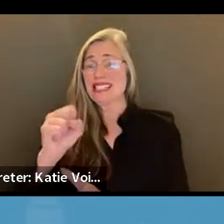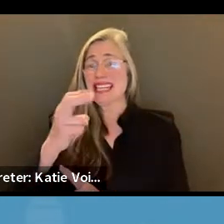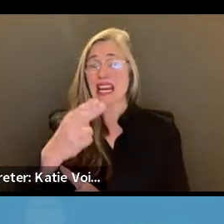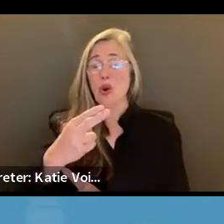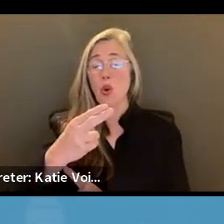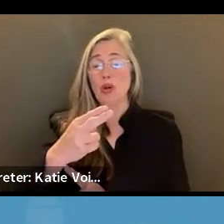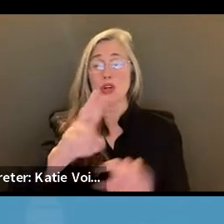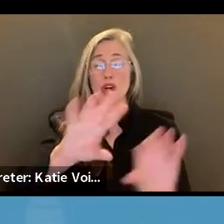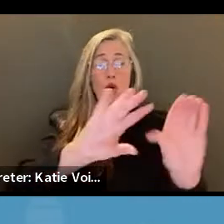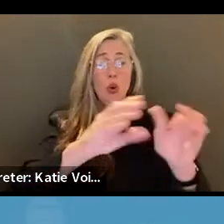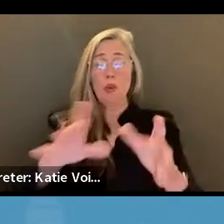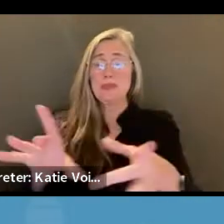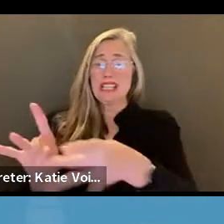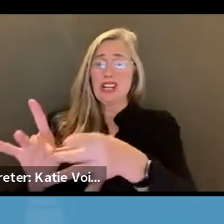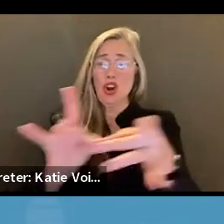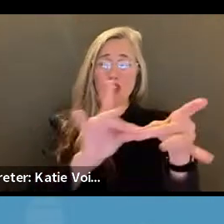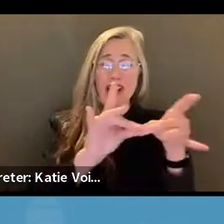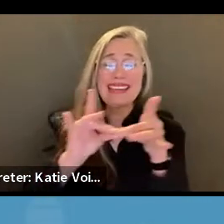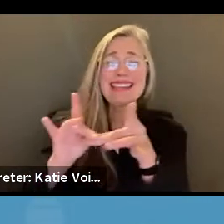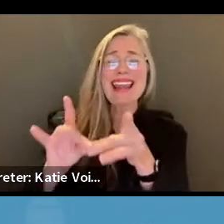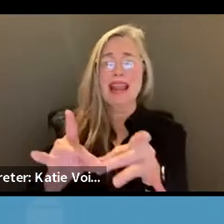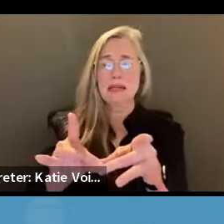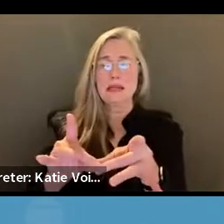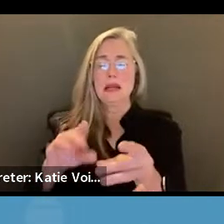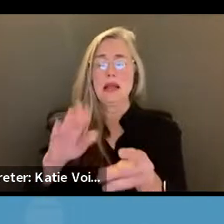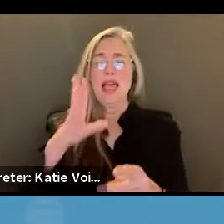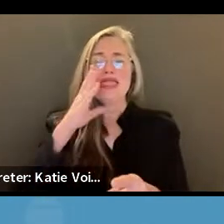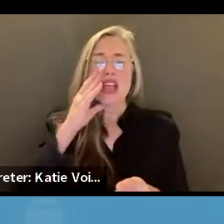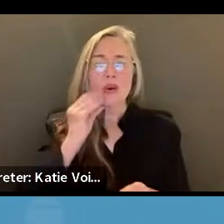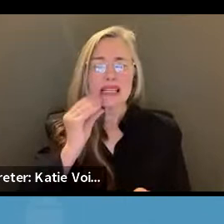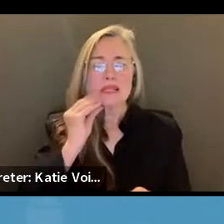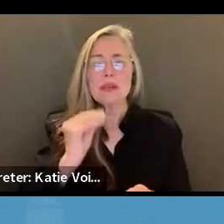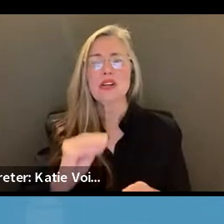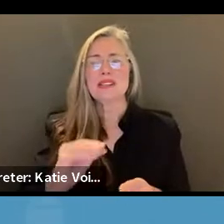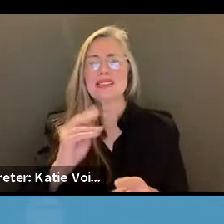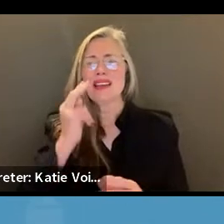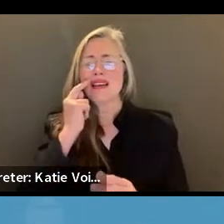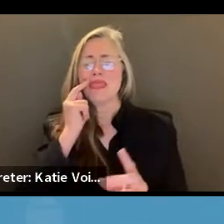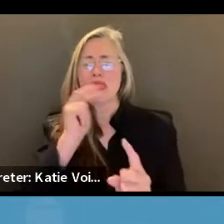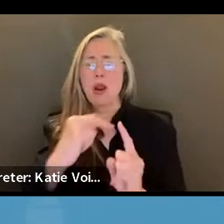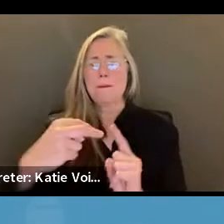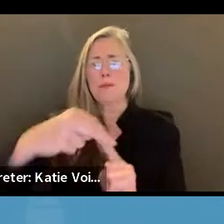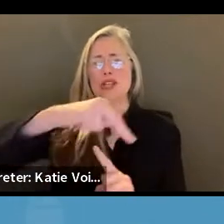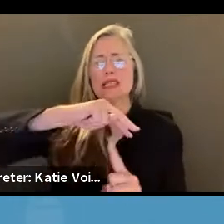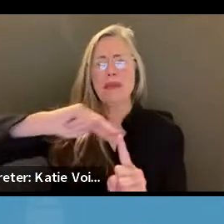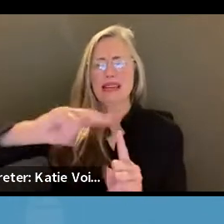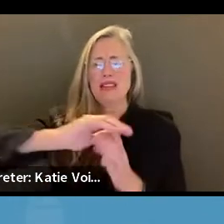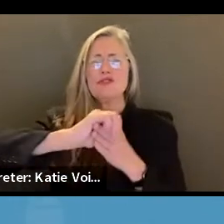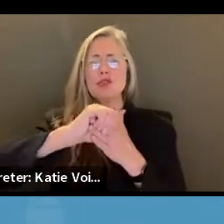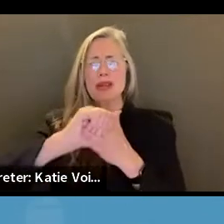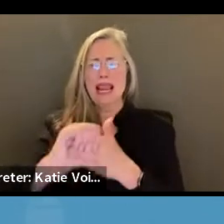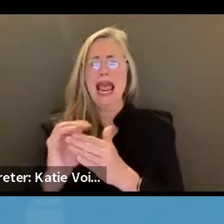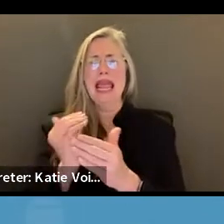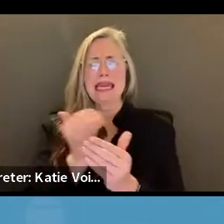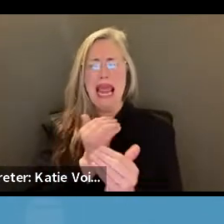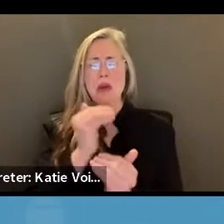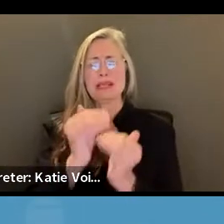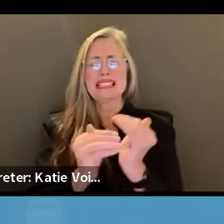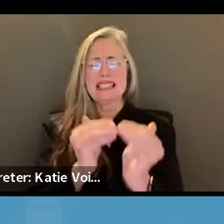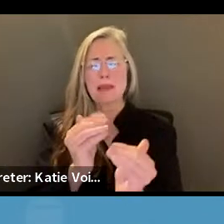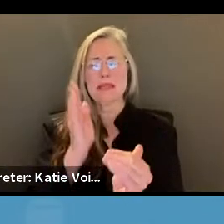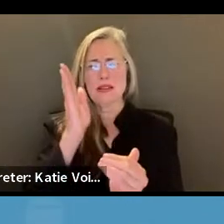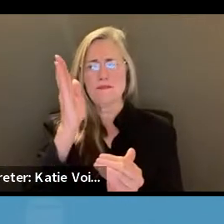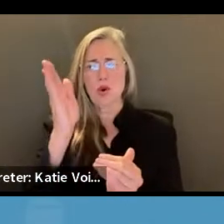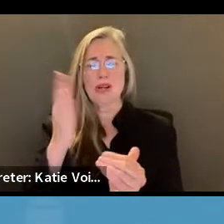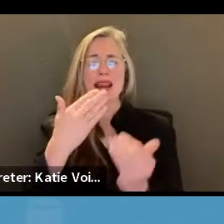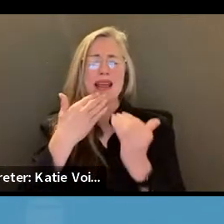their different experiences and perspectives to guide our decision making in the future. And then just again, just like a huge thank you